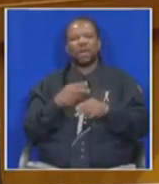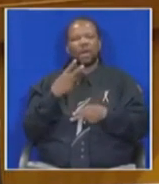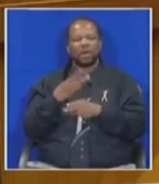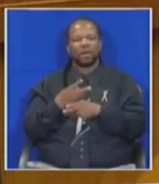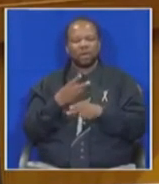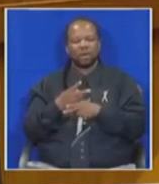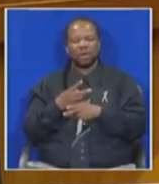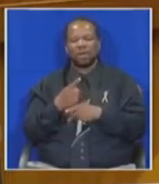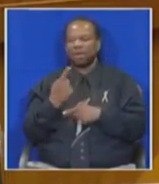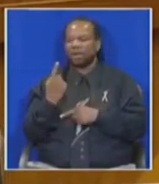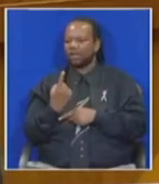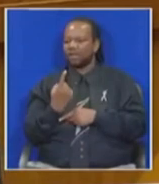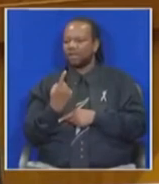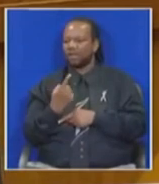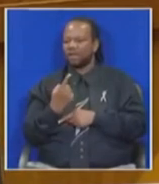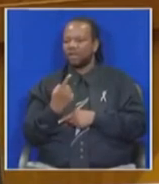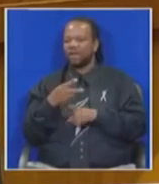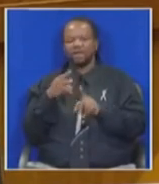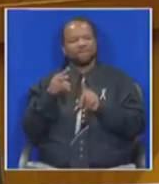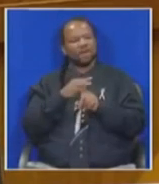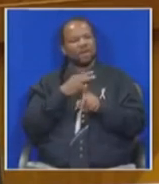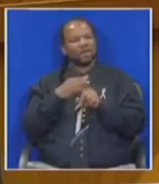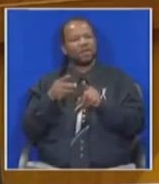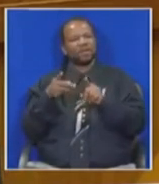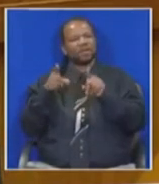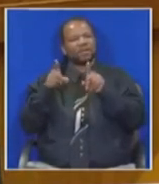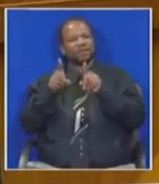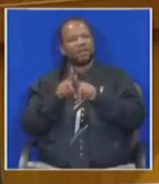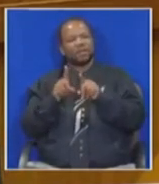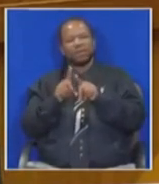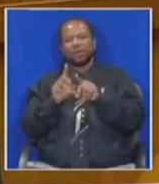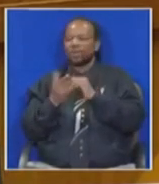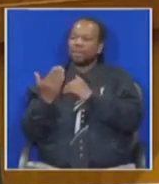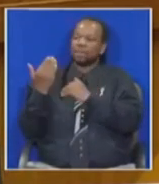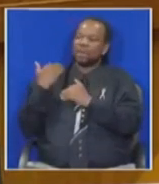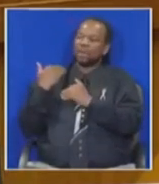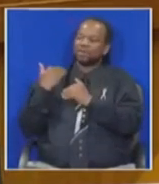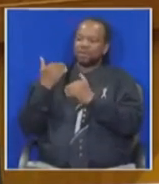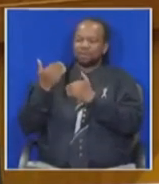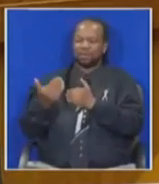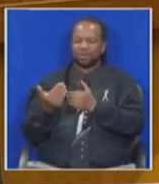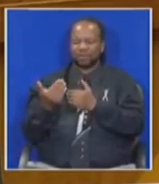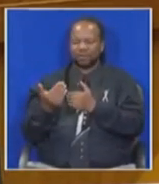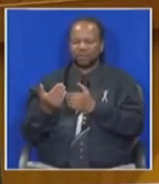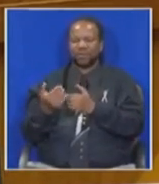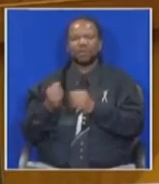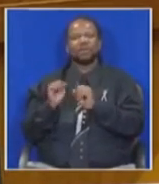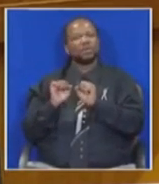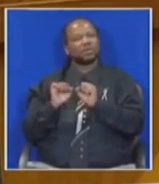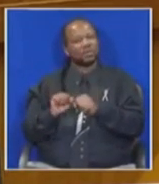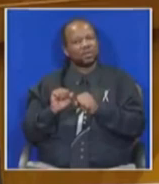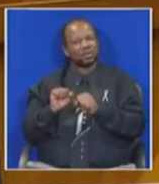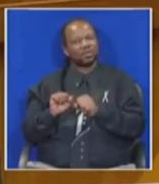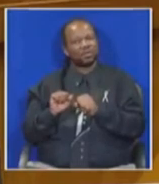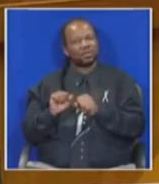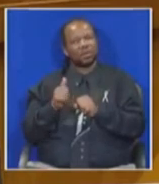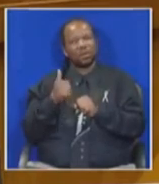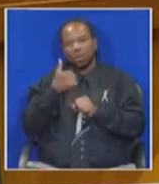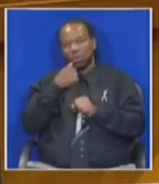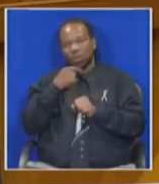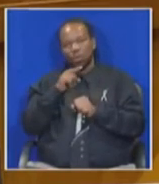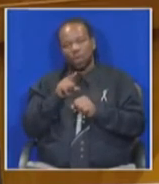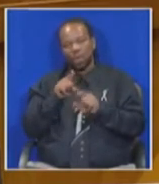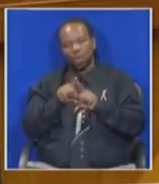perpetrate themselves as a legacy of our oppressive past. We do not deny or negate the role of